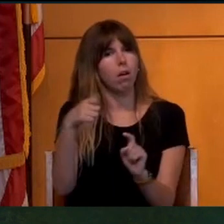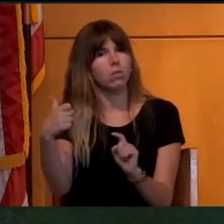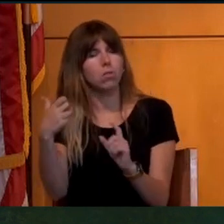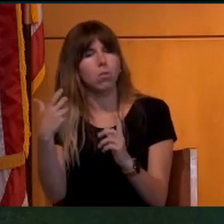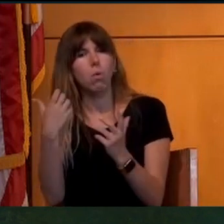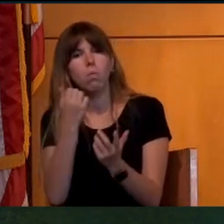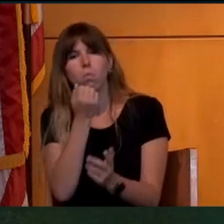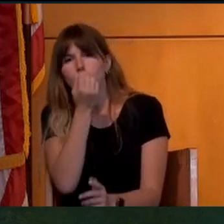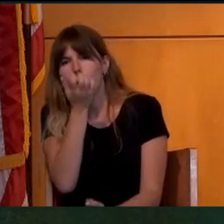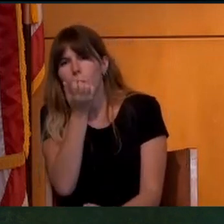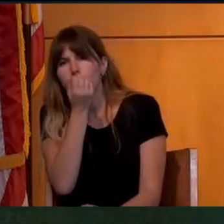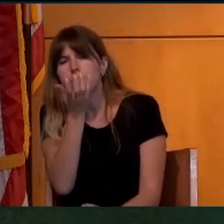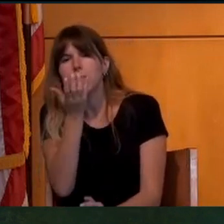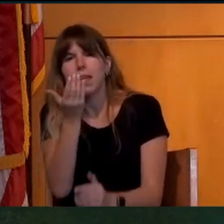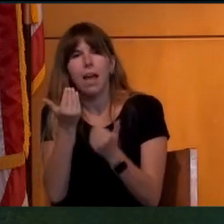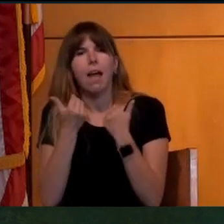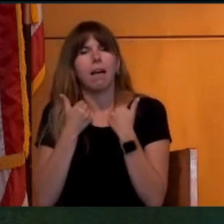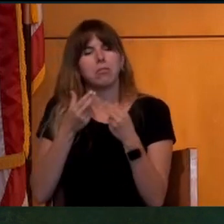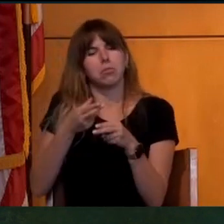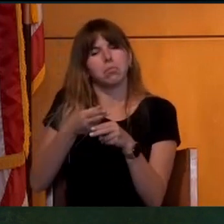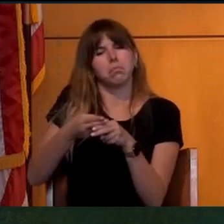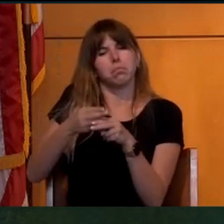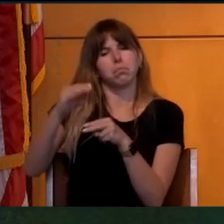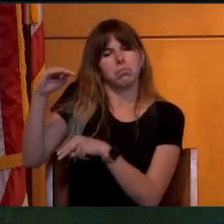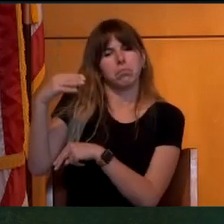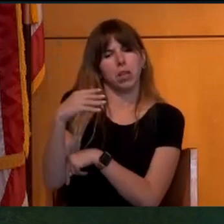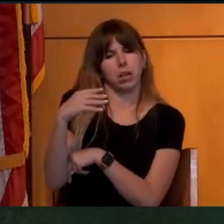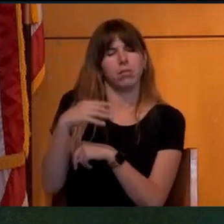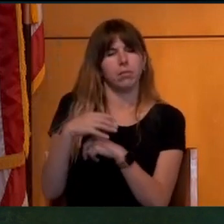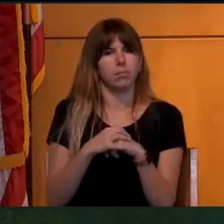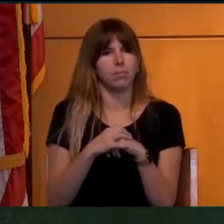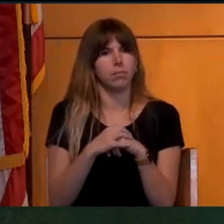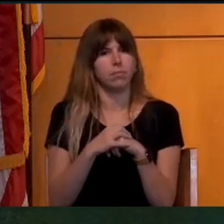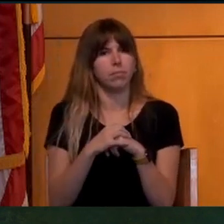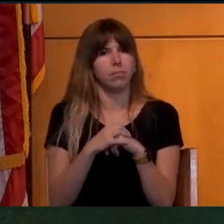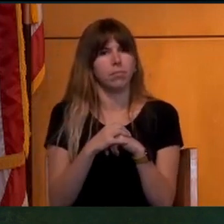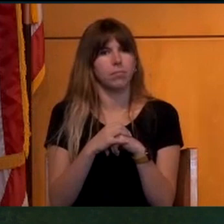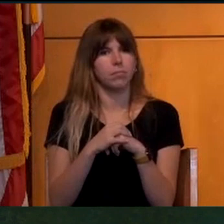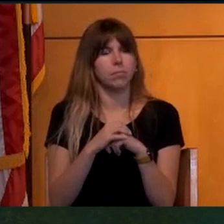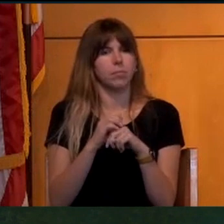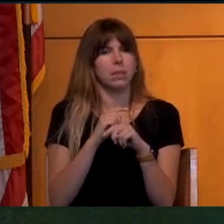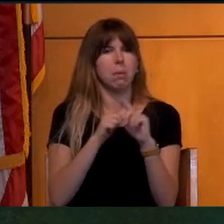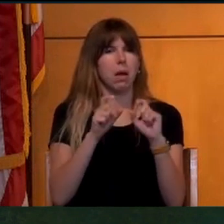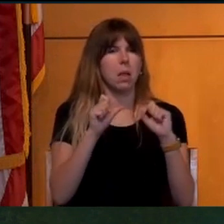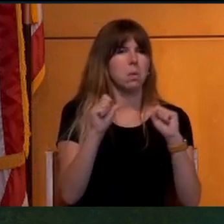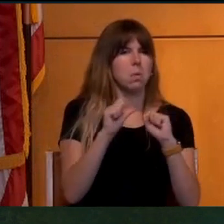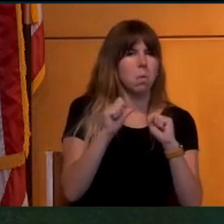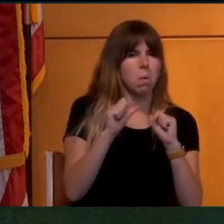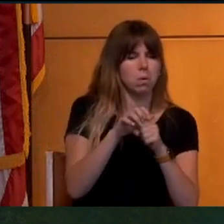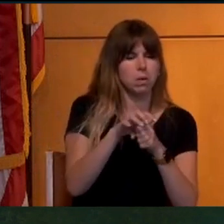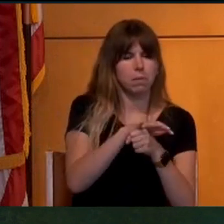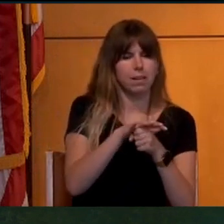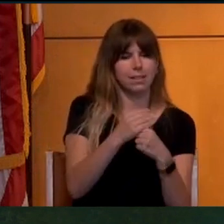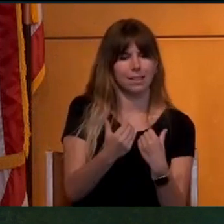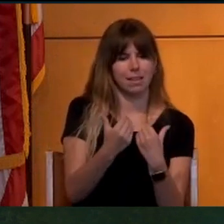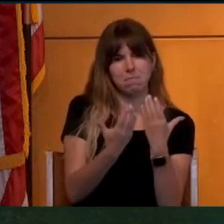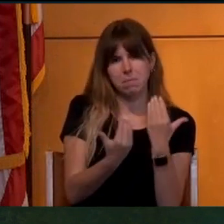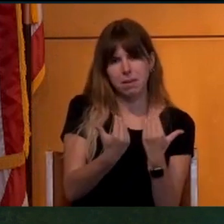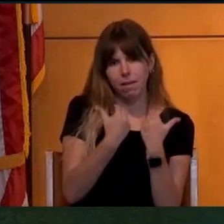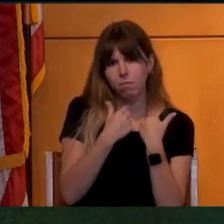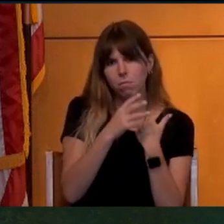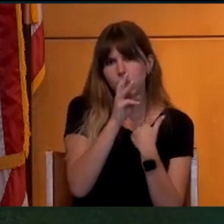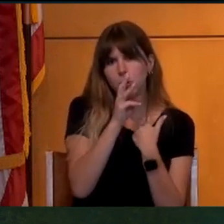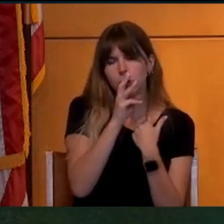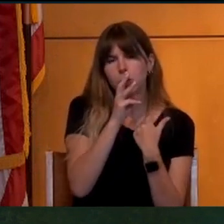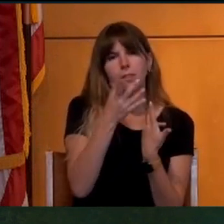in the subsurface temperatures are persistently cold and can retain water. So the site had to have that. This area really offered